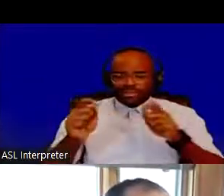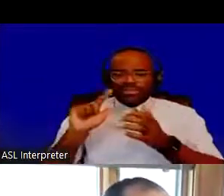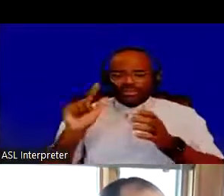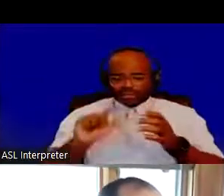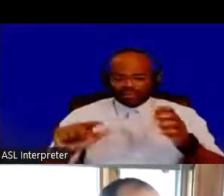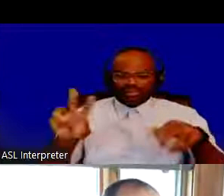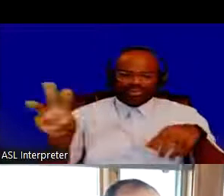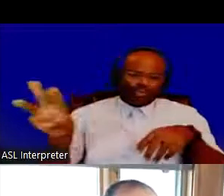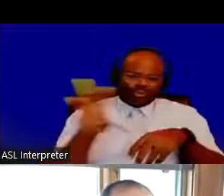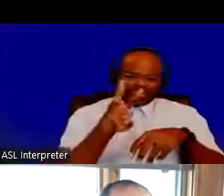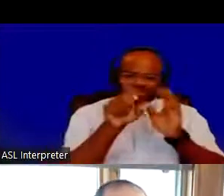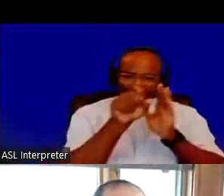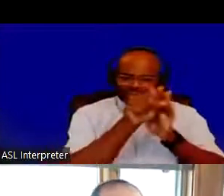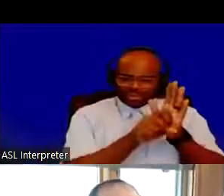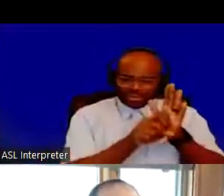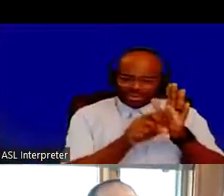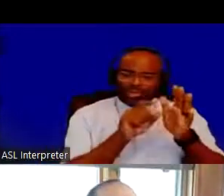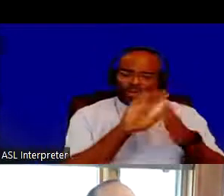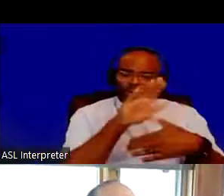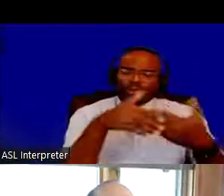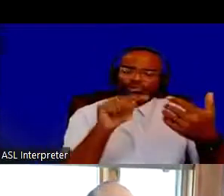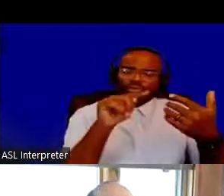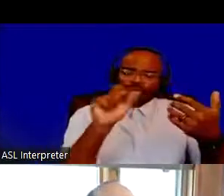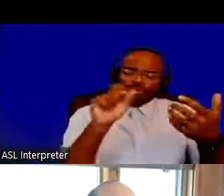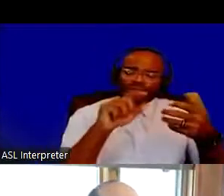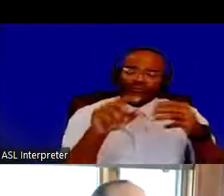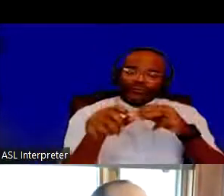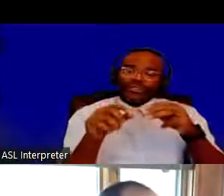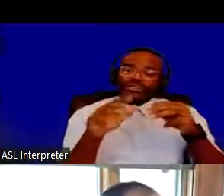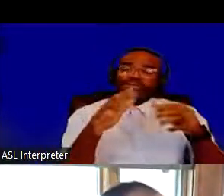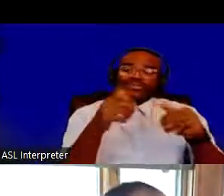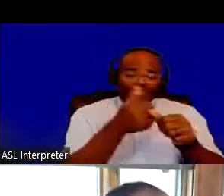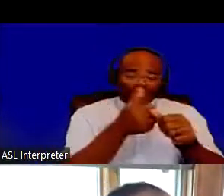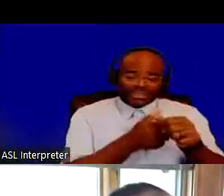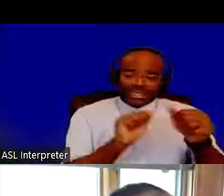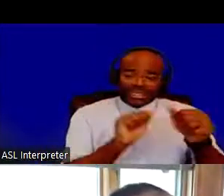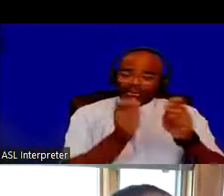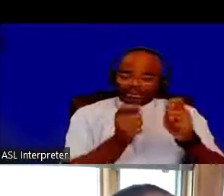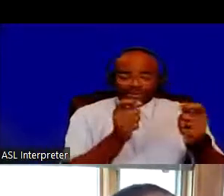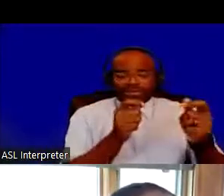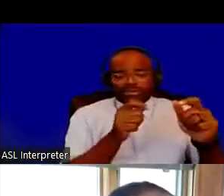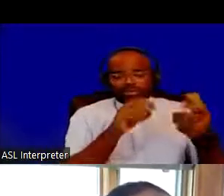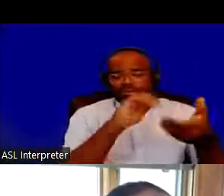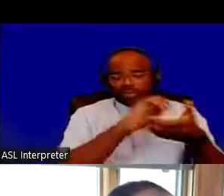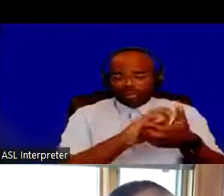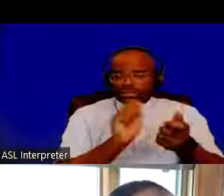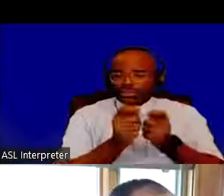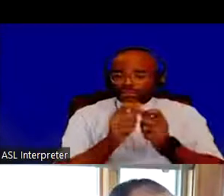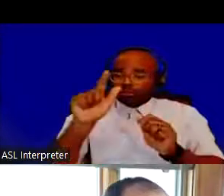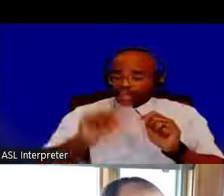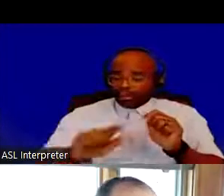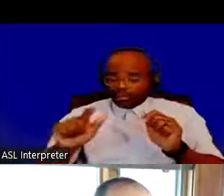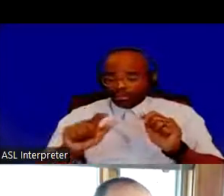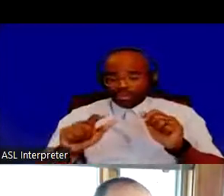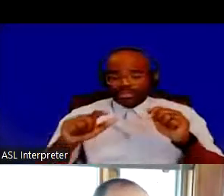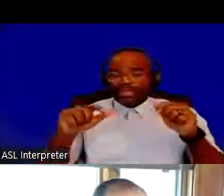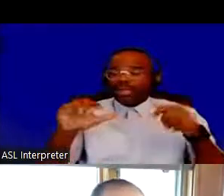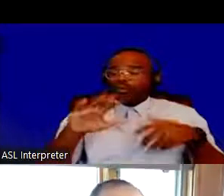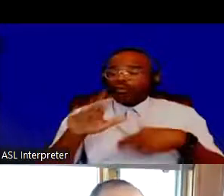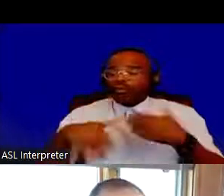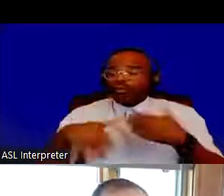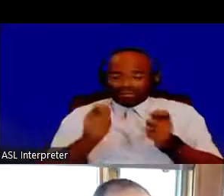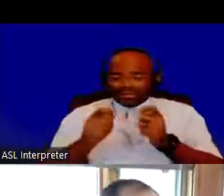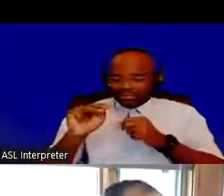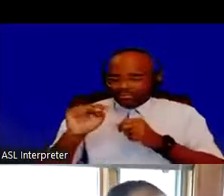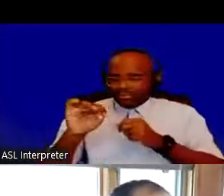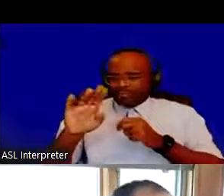that combines all of the published menus from the adaptation partners in the Adaptation Library and the adaptation menus that Stephen mentioned together.